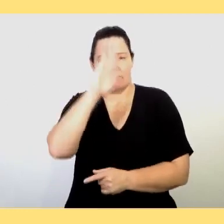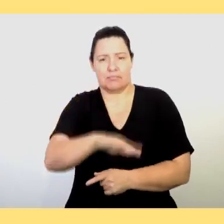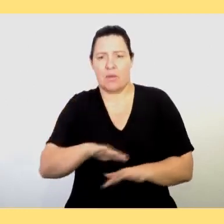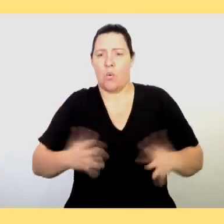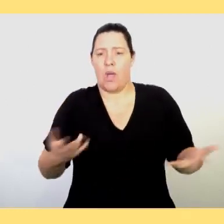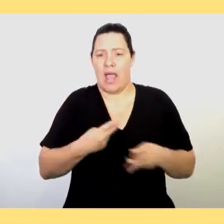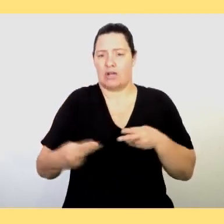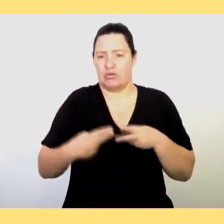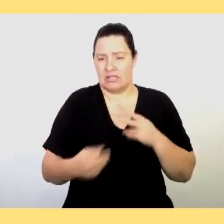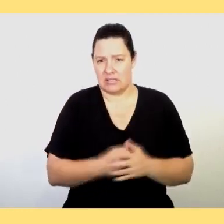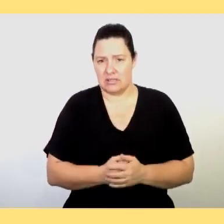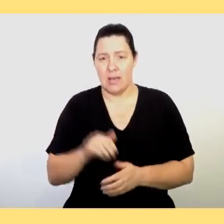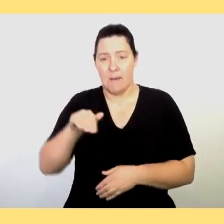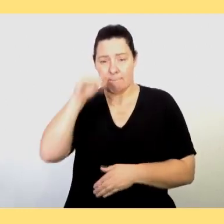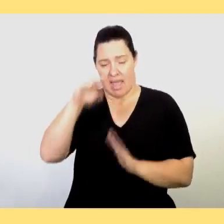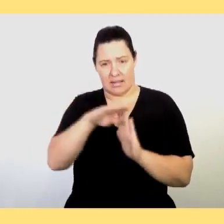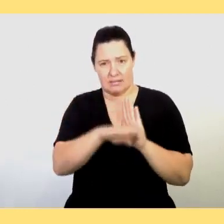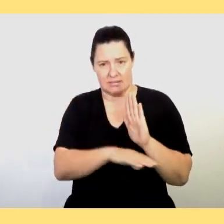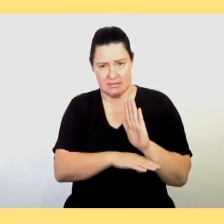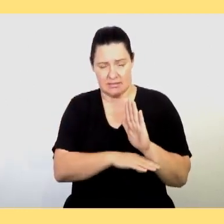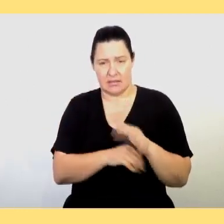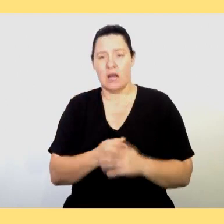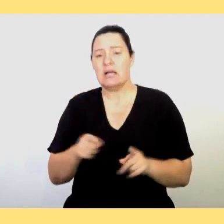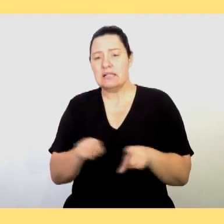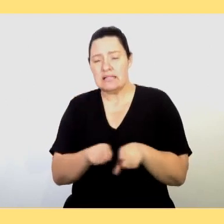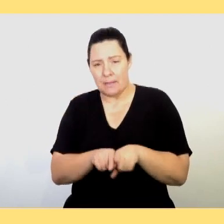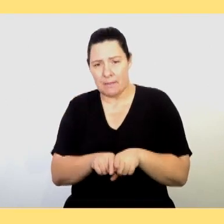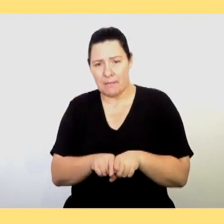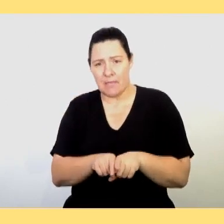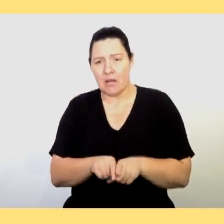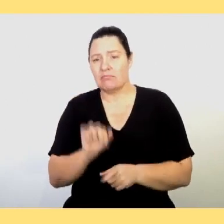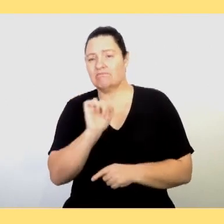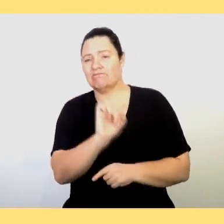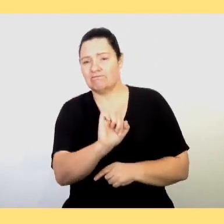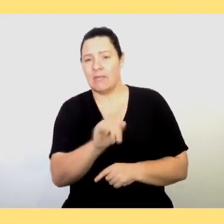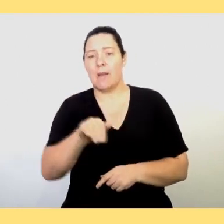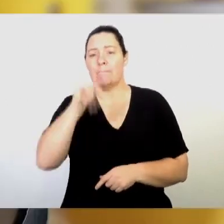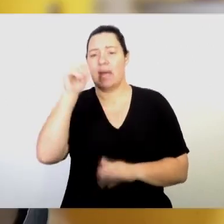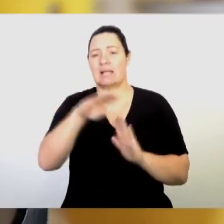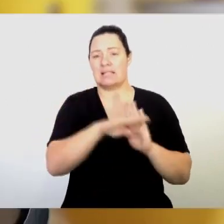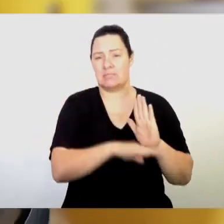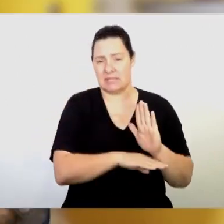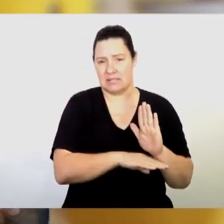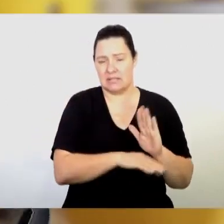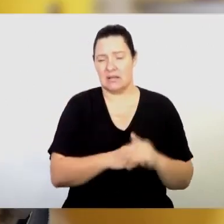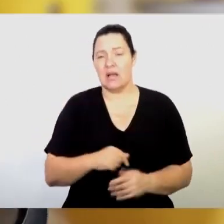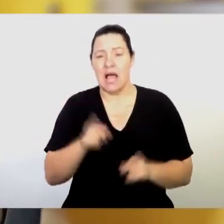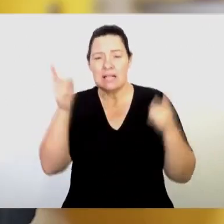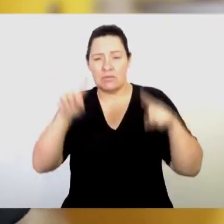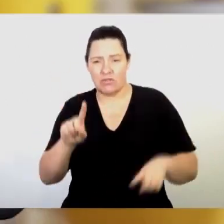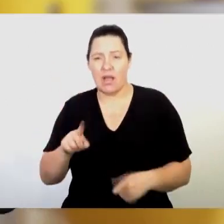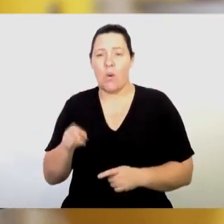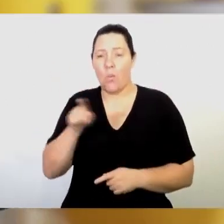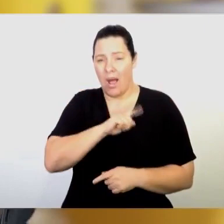residential address, bank statements. We also check our prospective customers' bank statements,